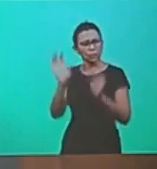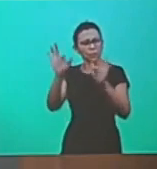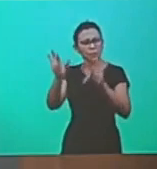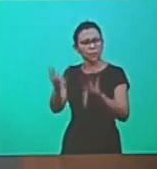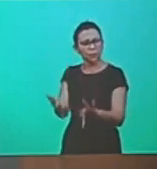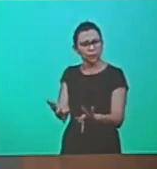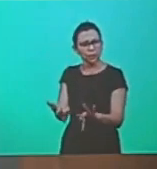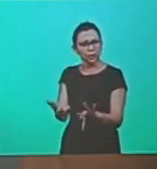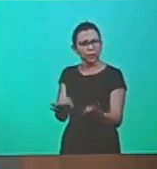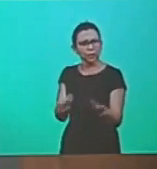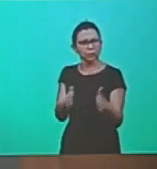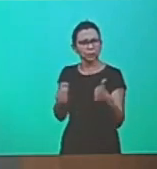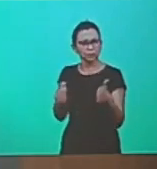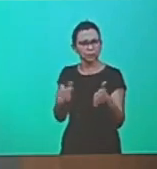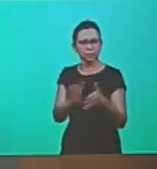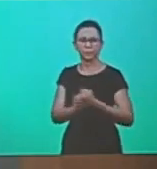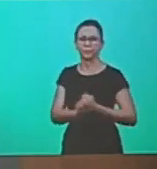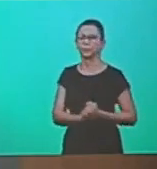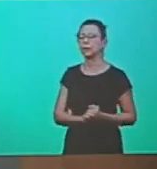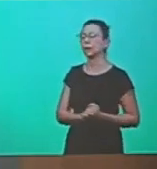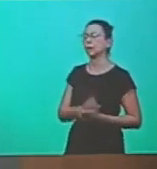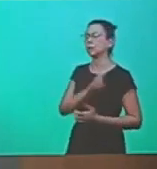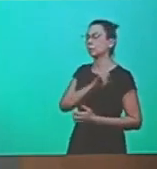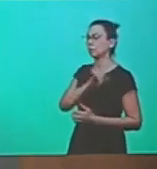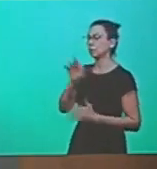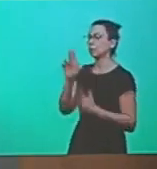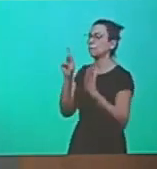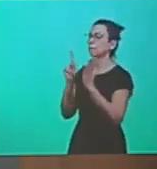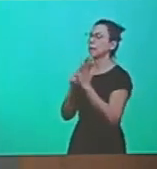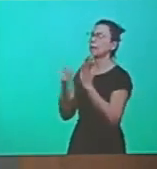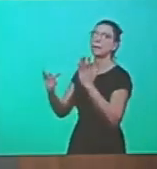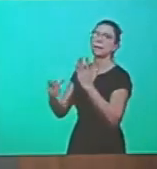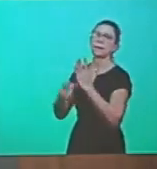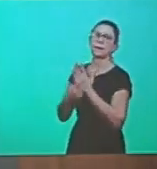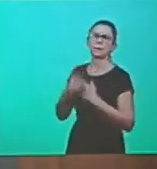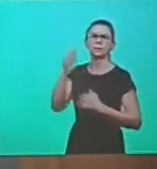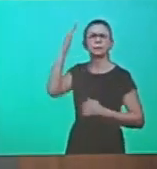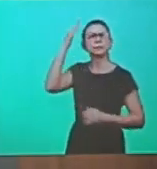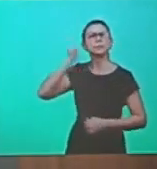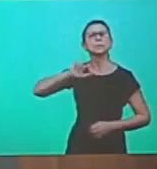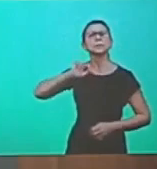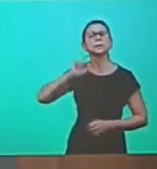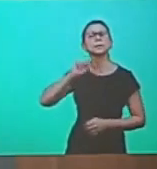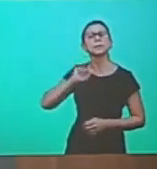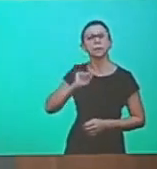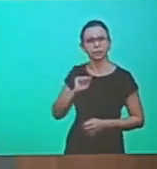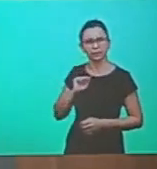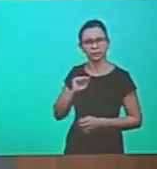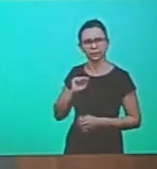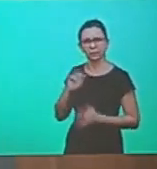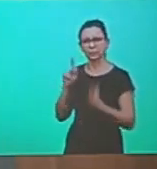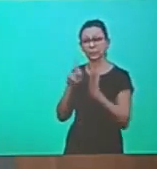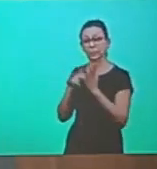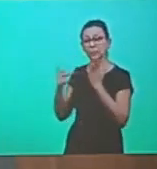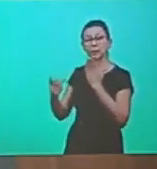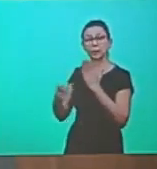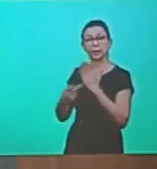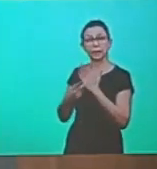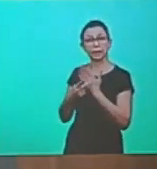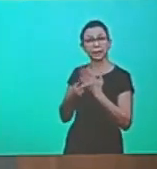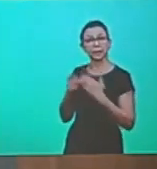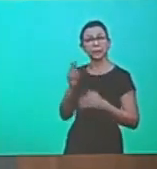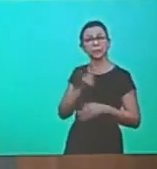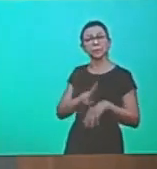your coming back, to your return? And Jesus said, I'm going to tell you guys a parable. And do you know